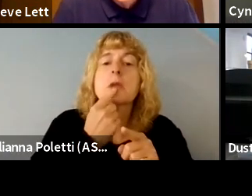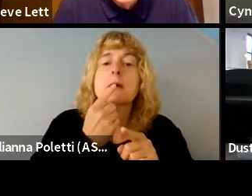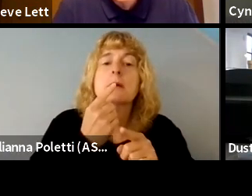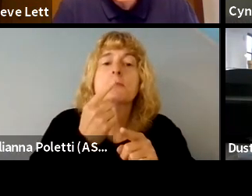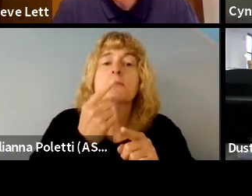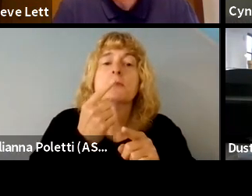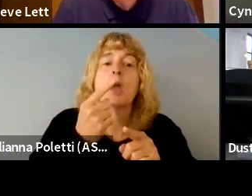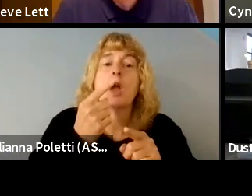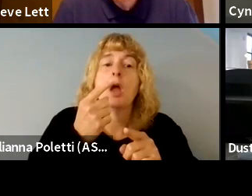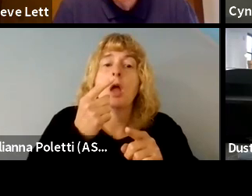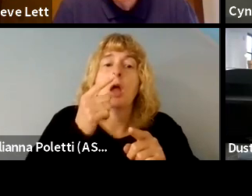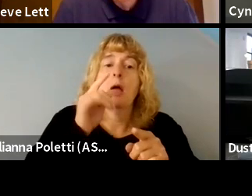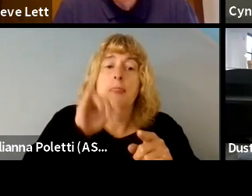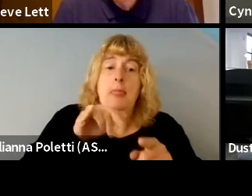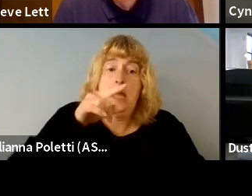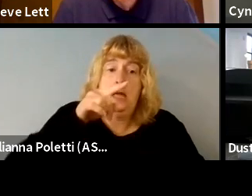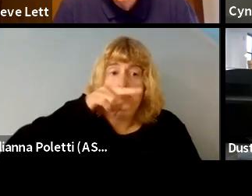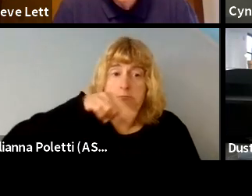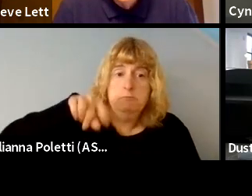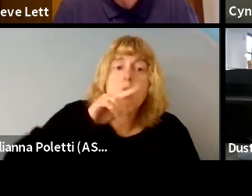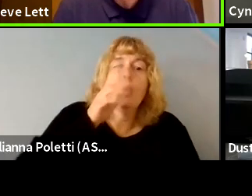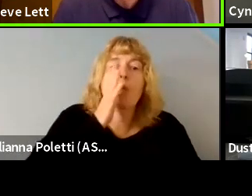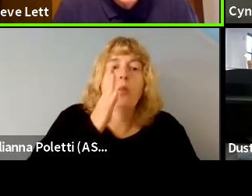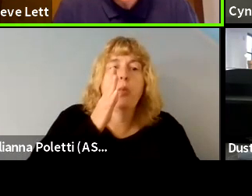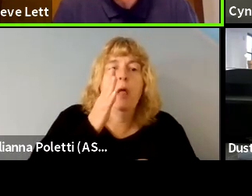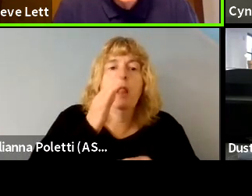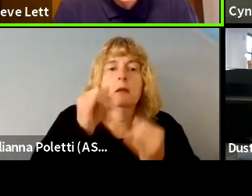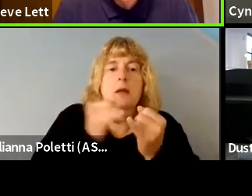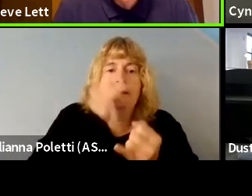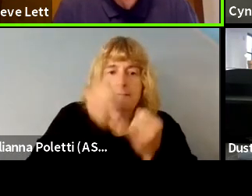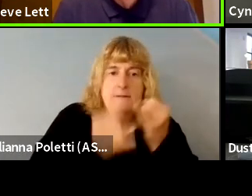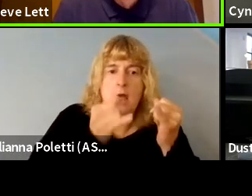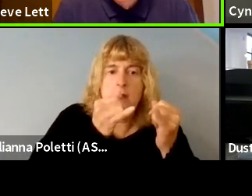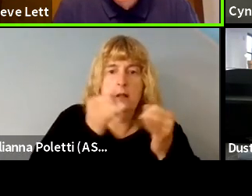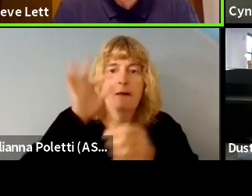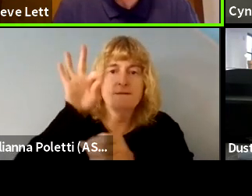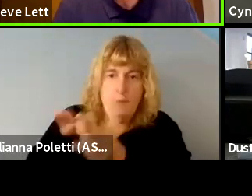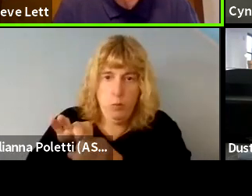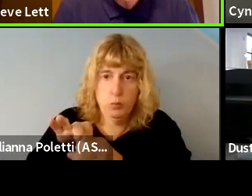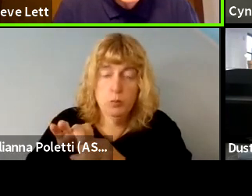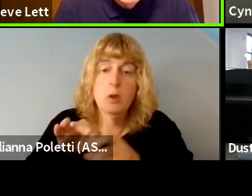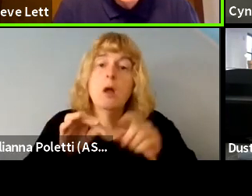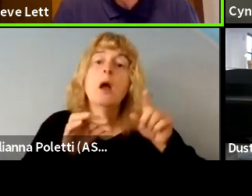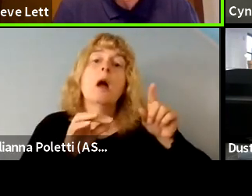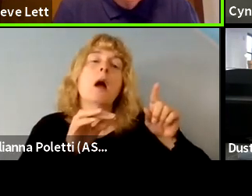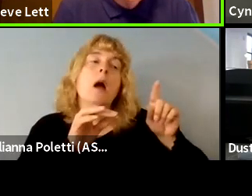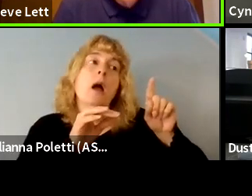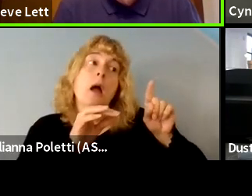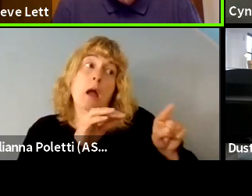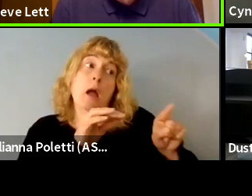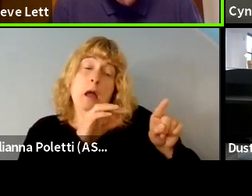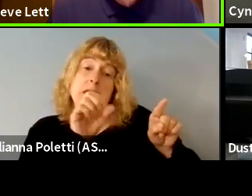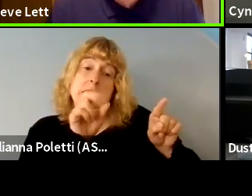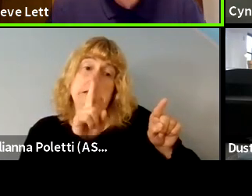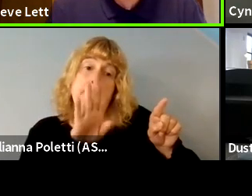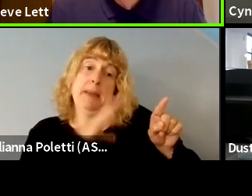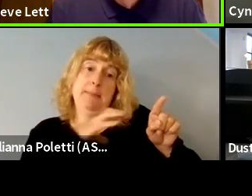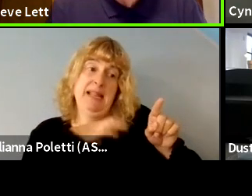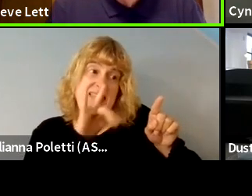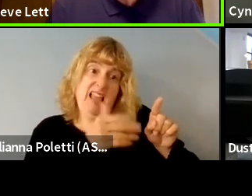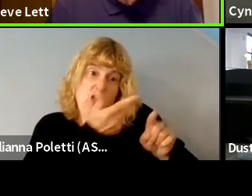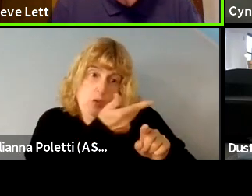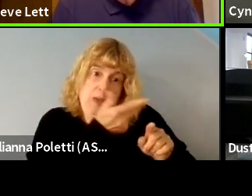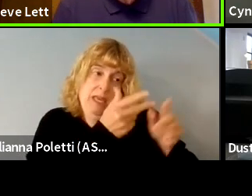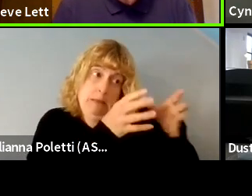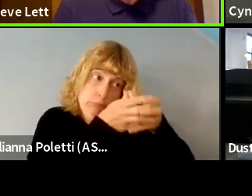who we hire. Okay. The Okay, that's subcommittee will only look at whatever comes in